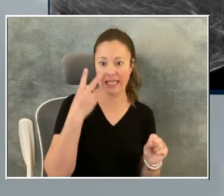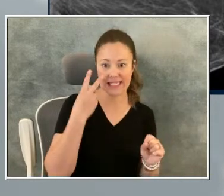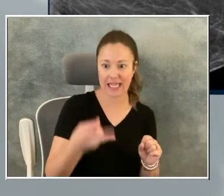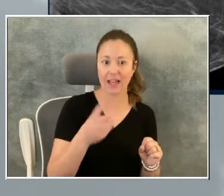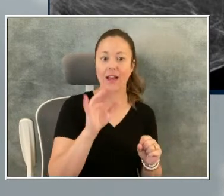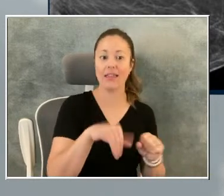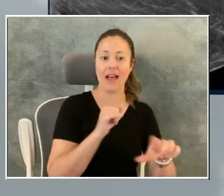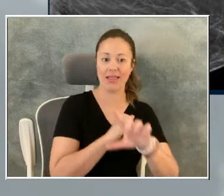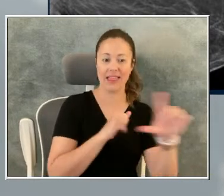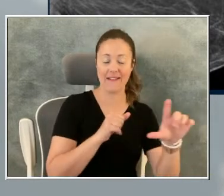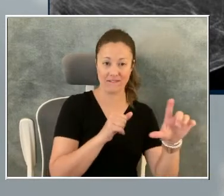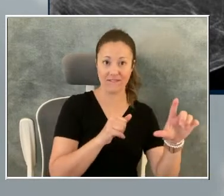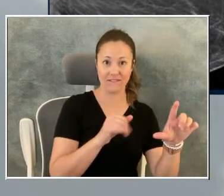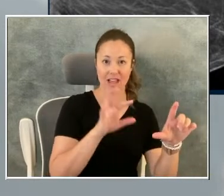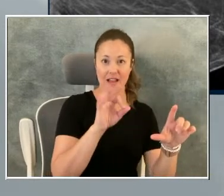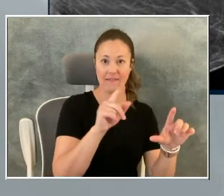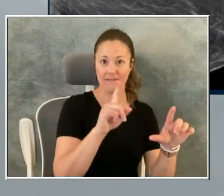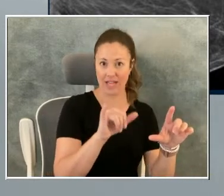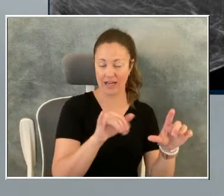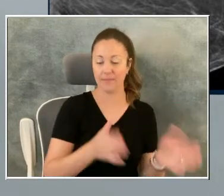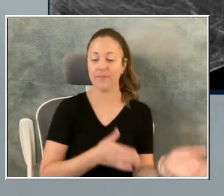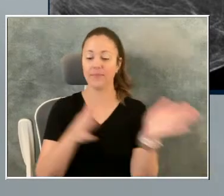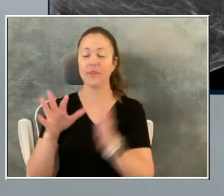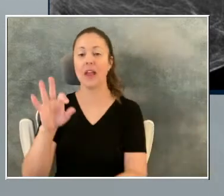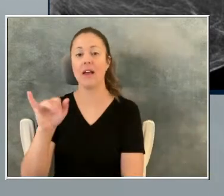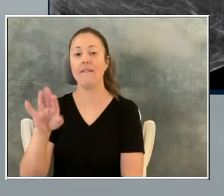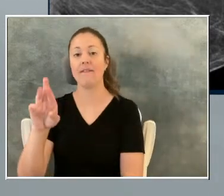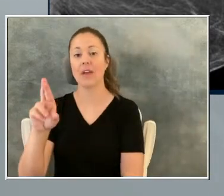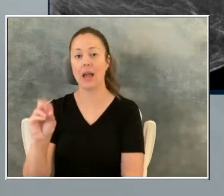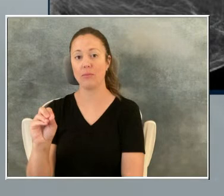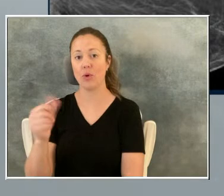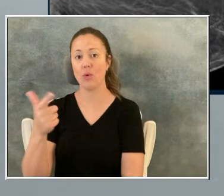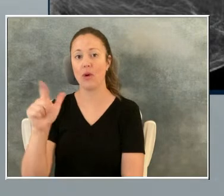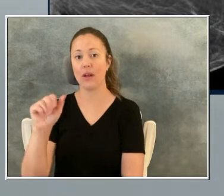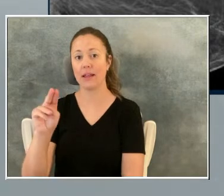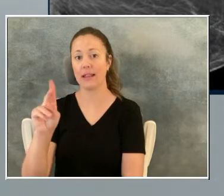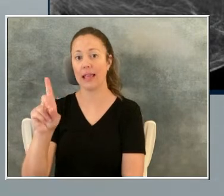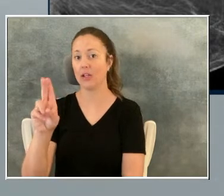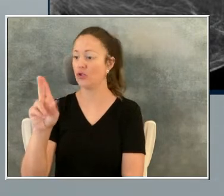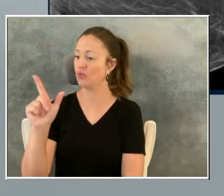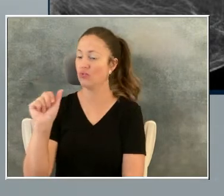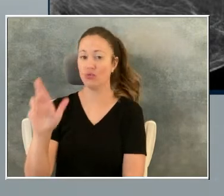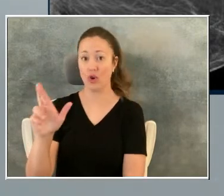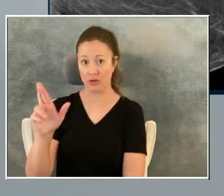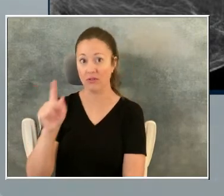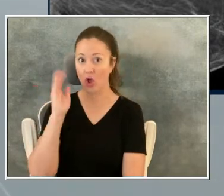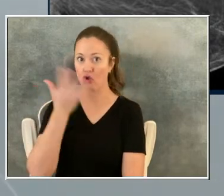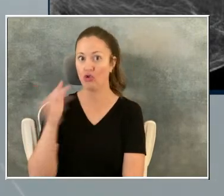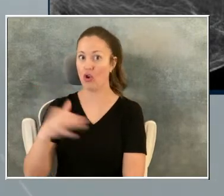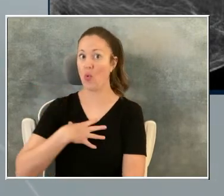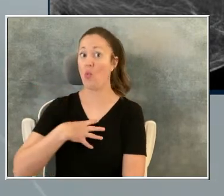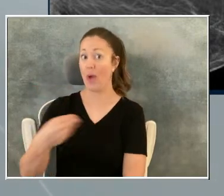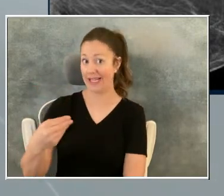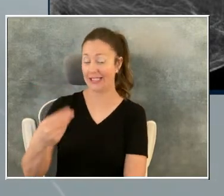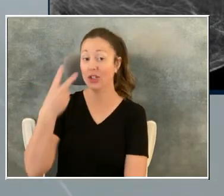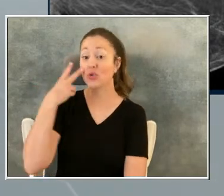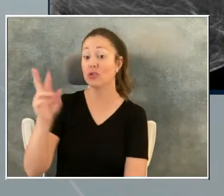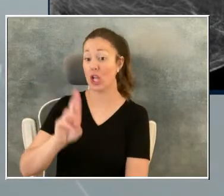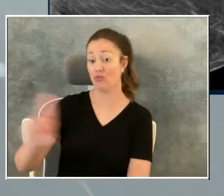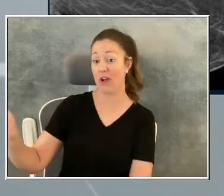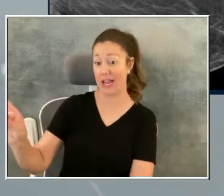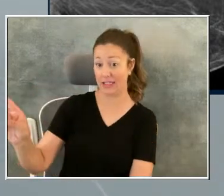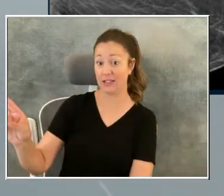fatty breast tissue. Fibroglandular tissue appears white on a mammogram. So over on the far hand right side, you see a patient